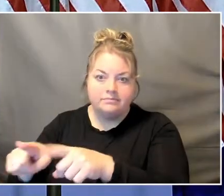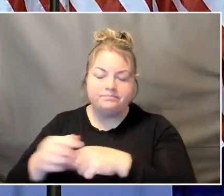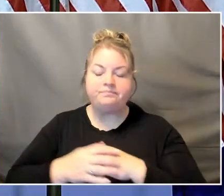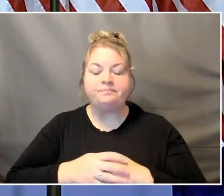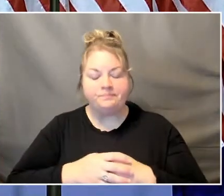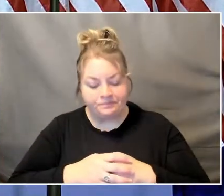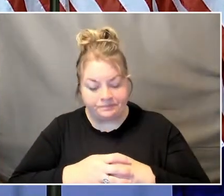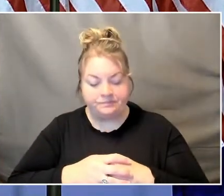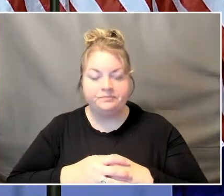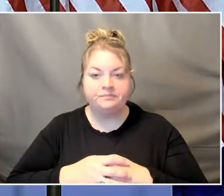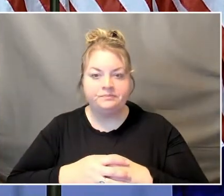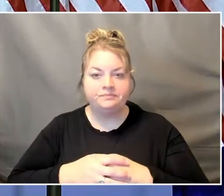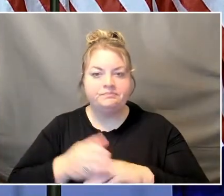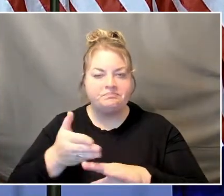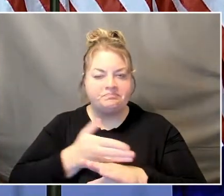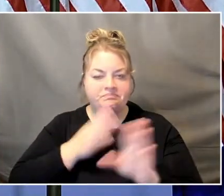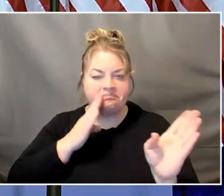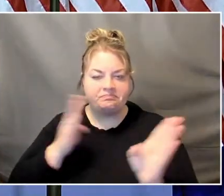it was premeditated.